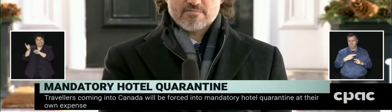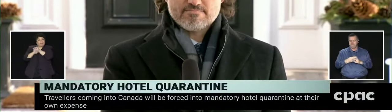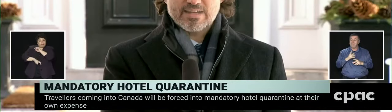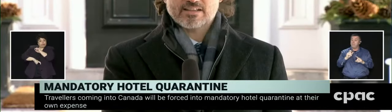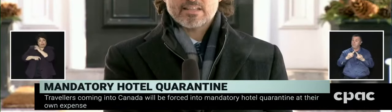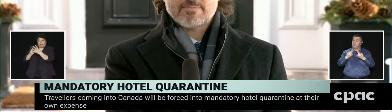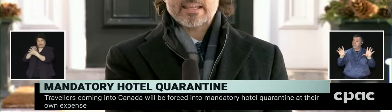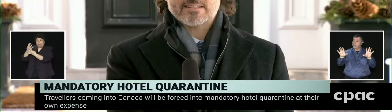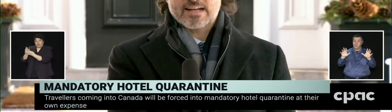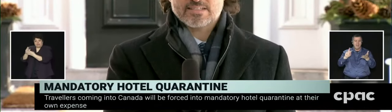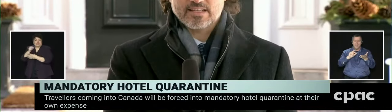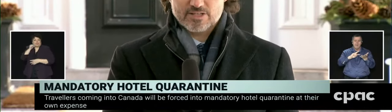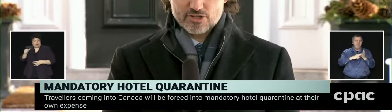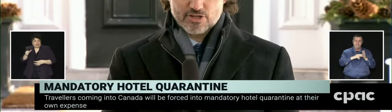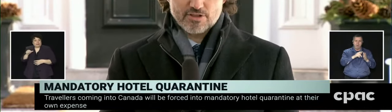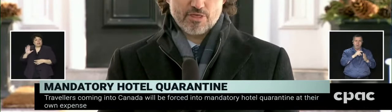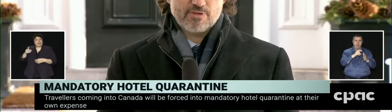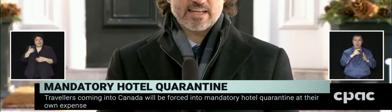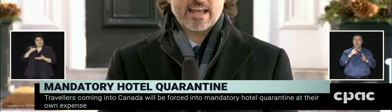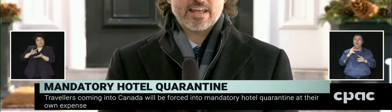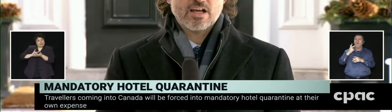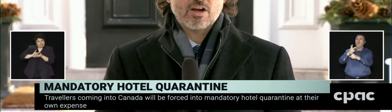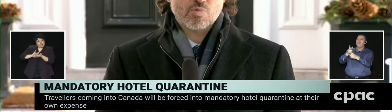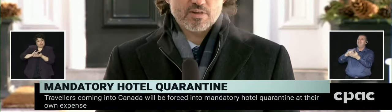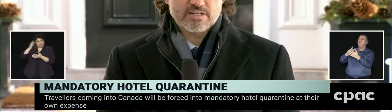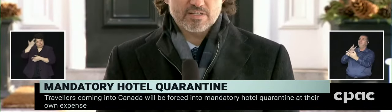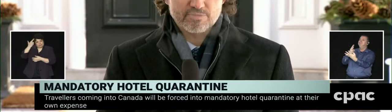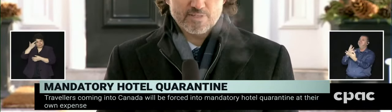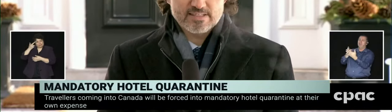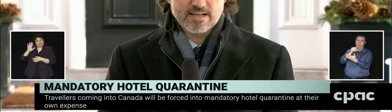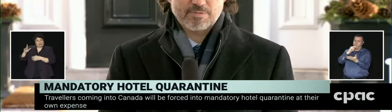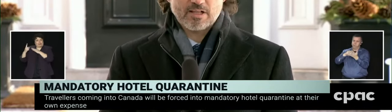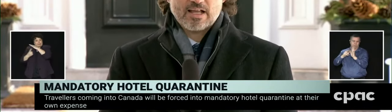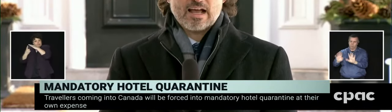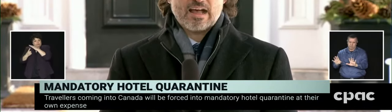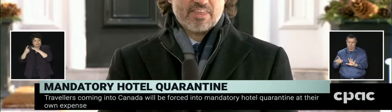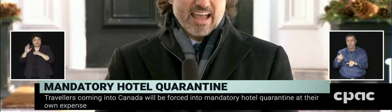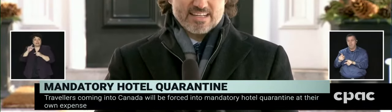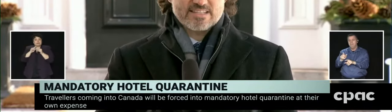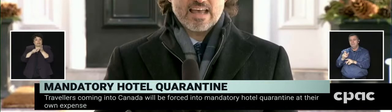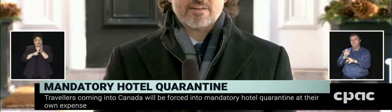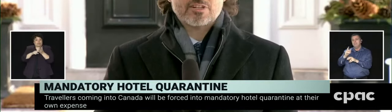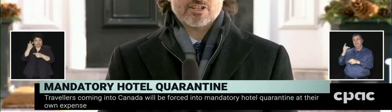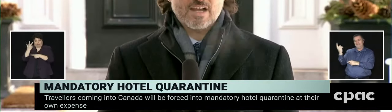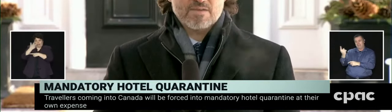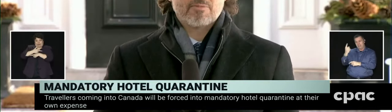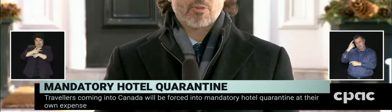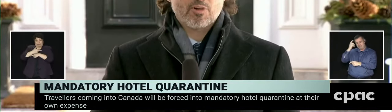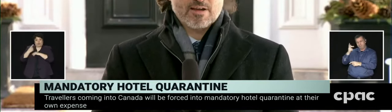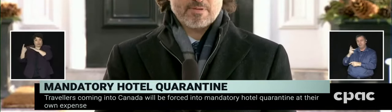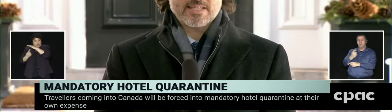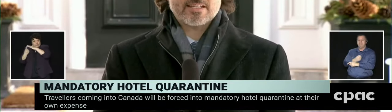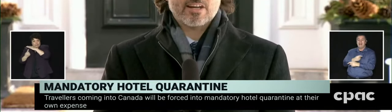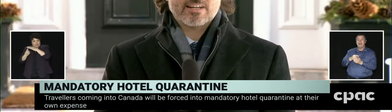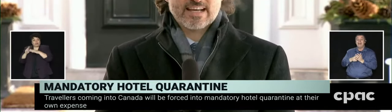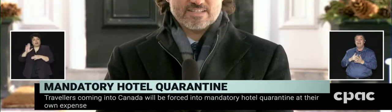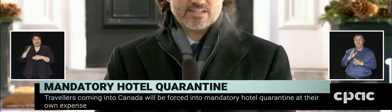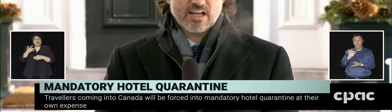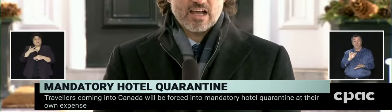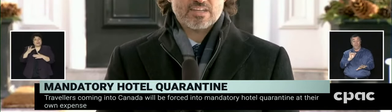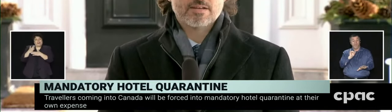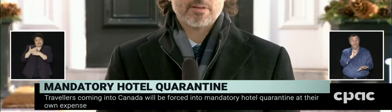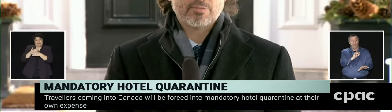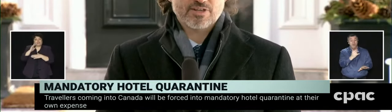are medically based isolations. On the 3-day quarantine, for example, that is the average time for a PCR